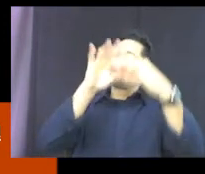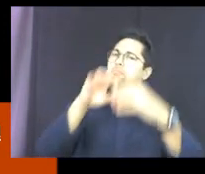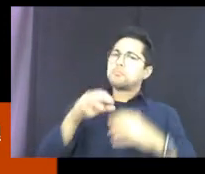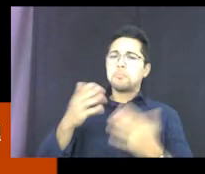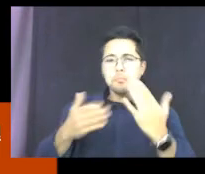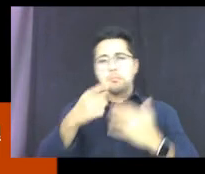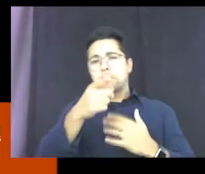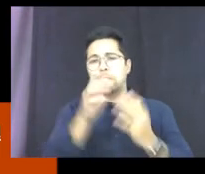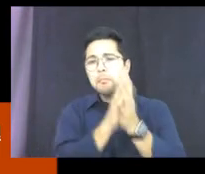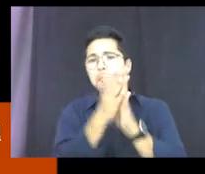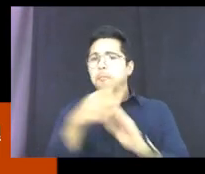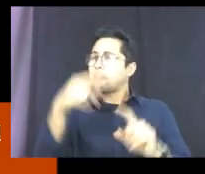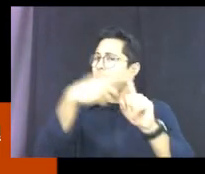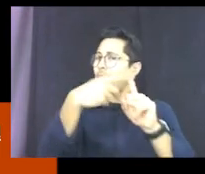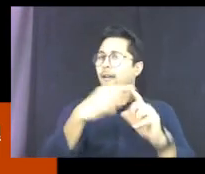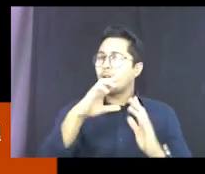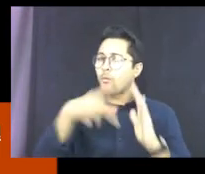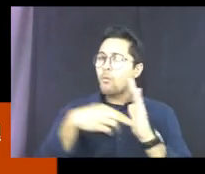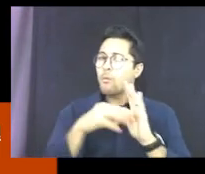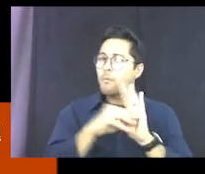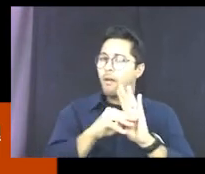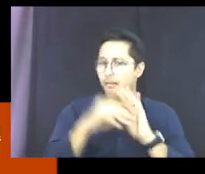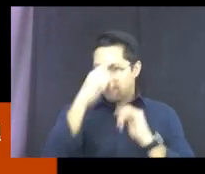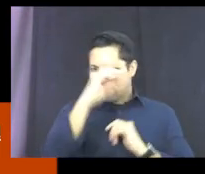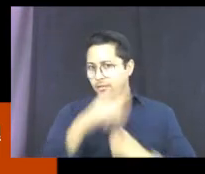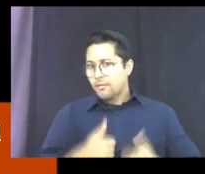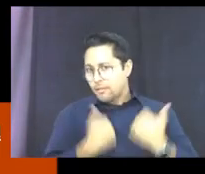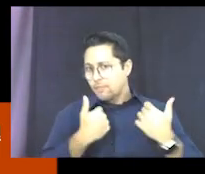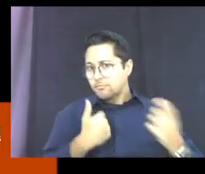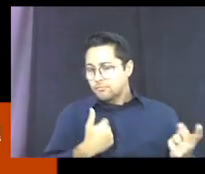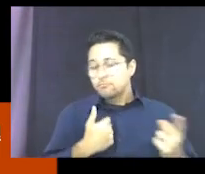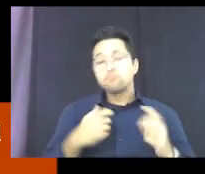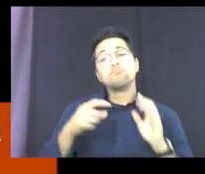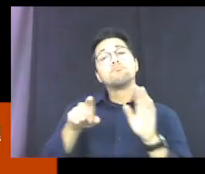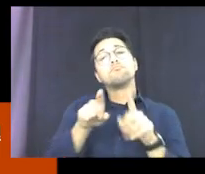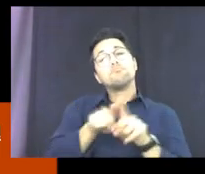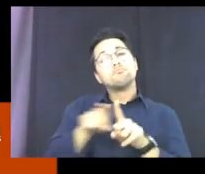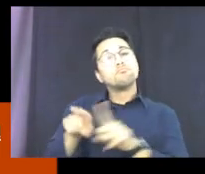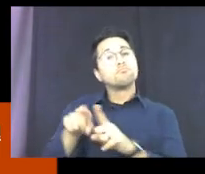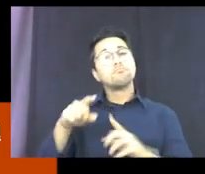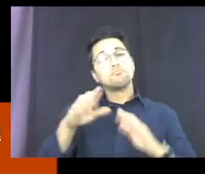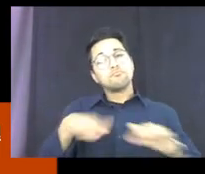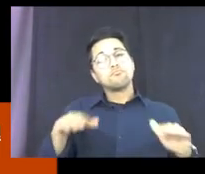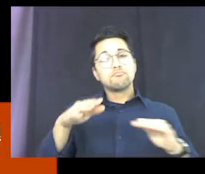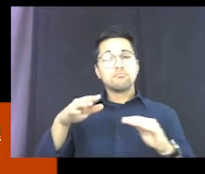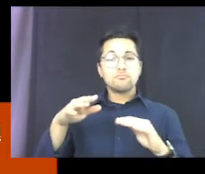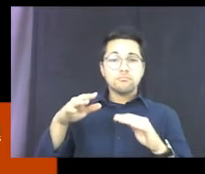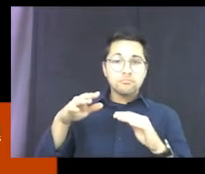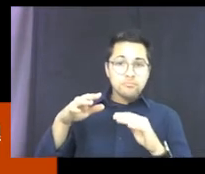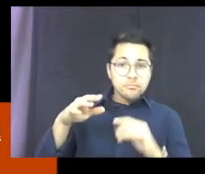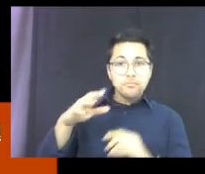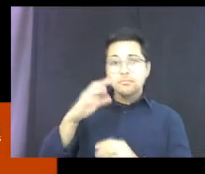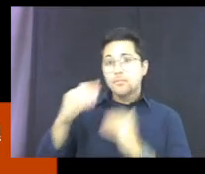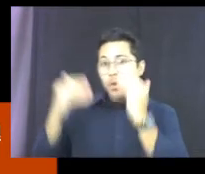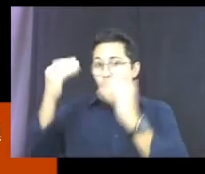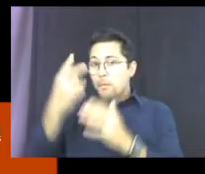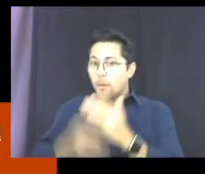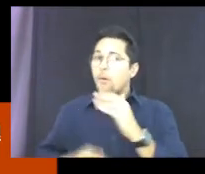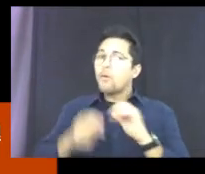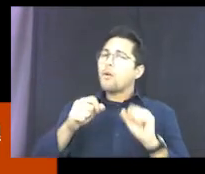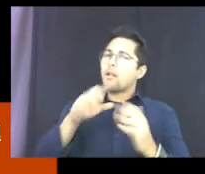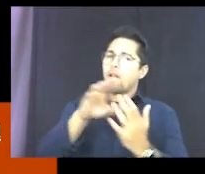a positive role model within their lives. And the autistic children and adults can all